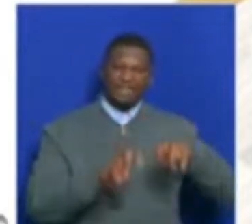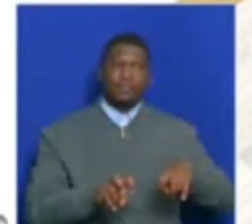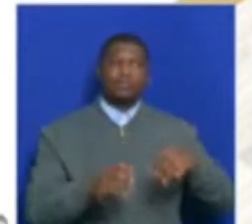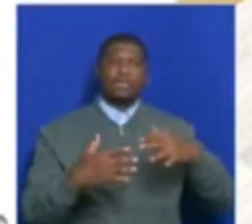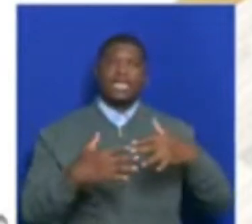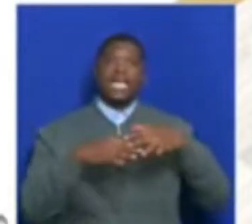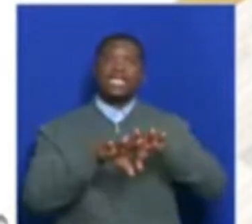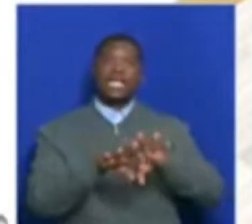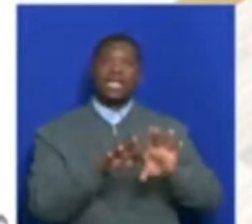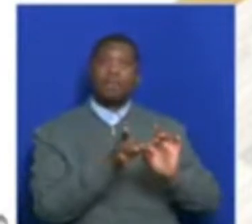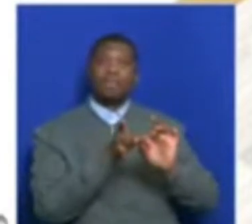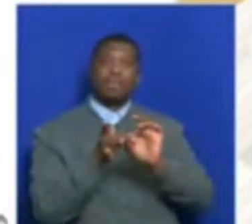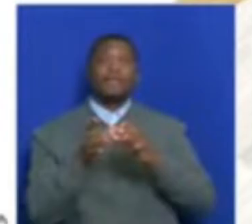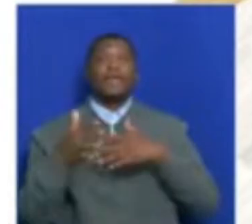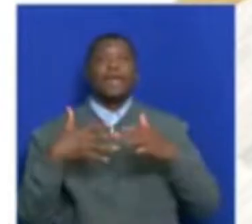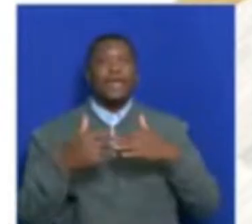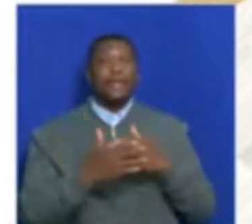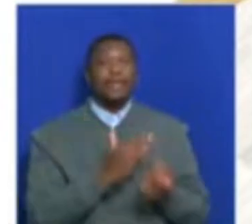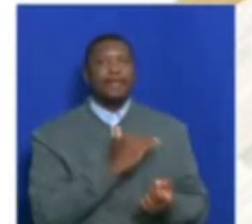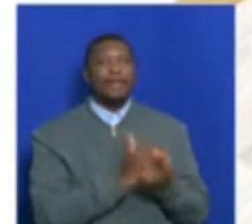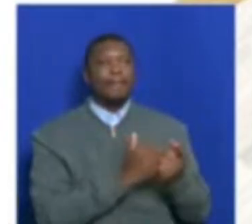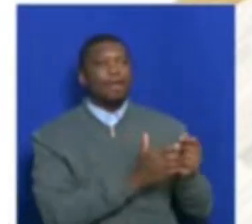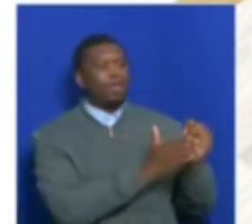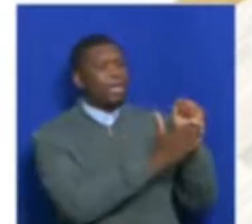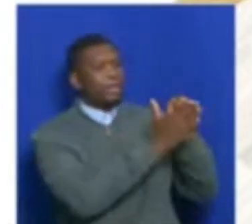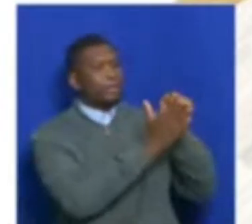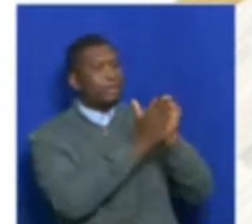custody. Section